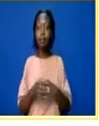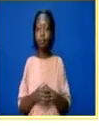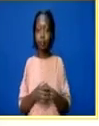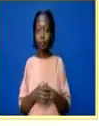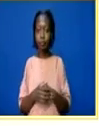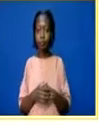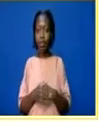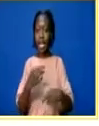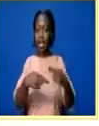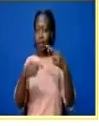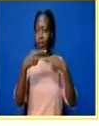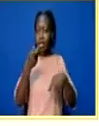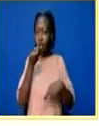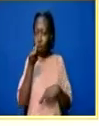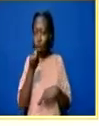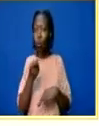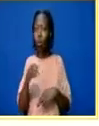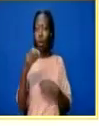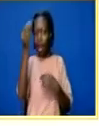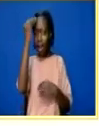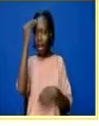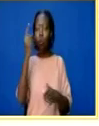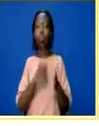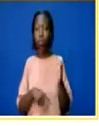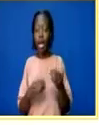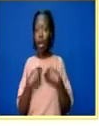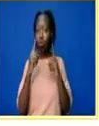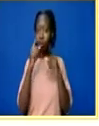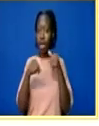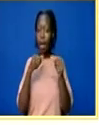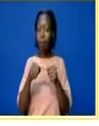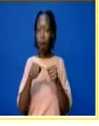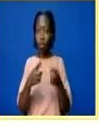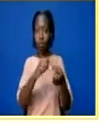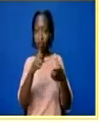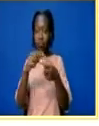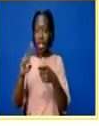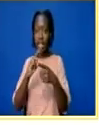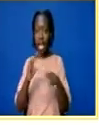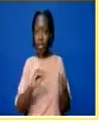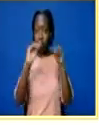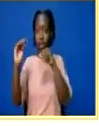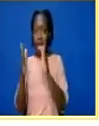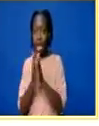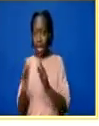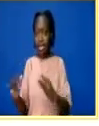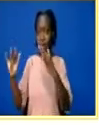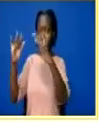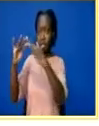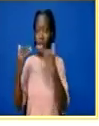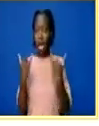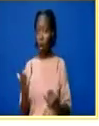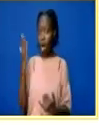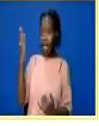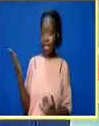learned. We have talked about detachment, transportation, and deposition. These three steps are the